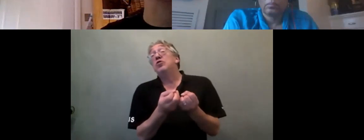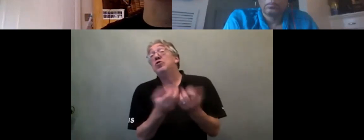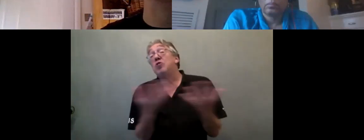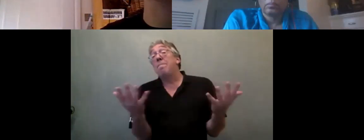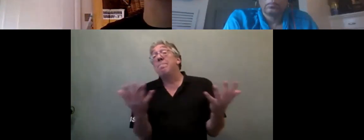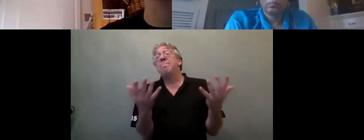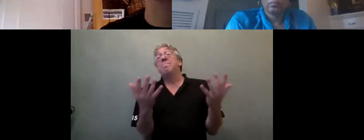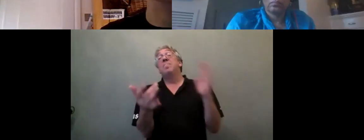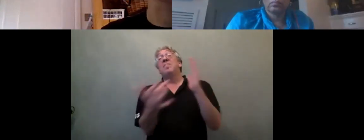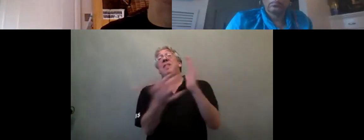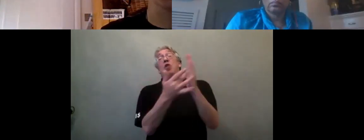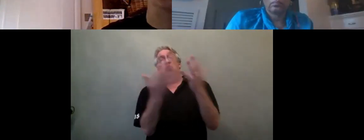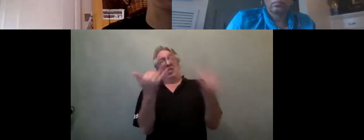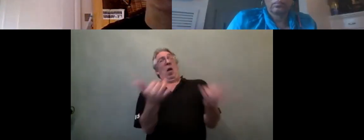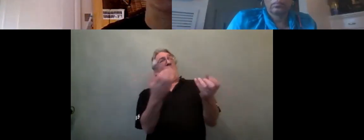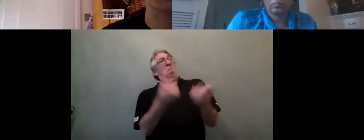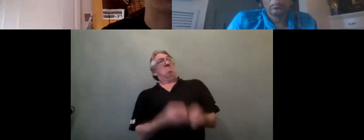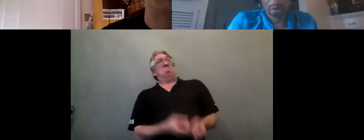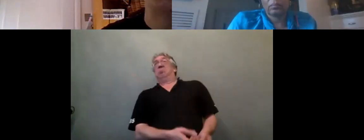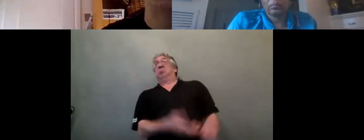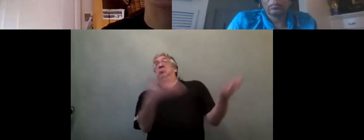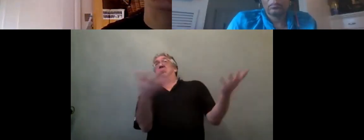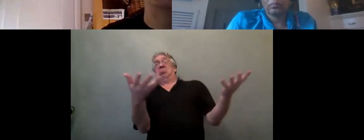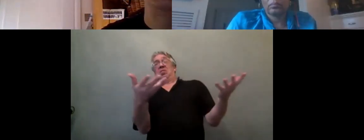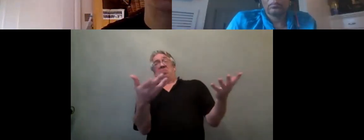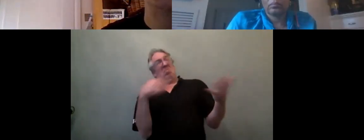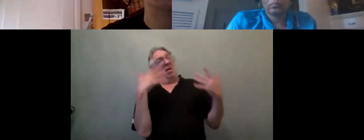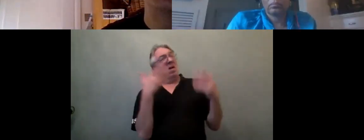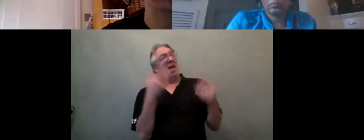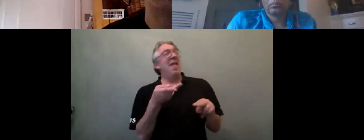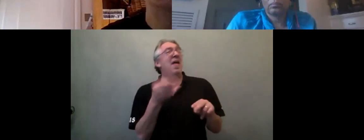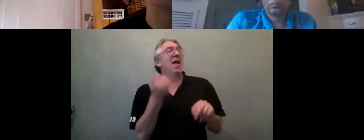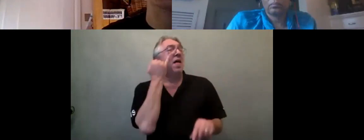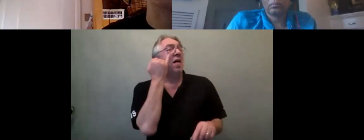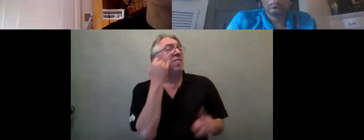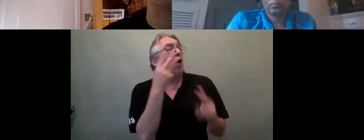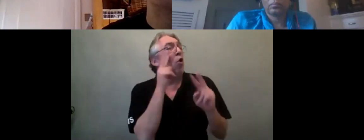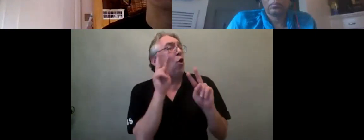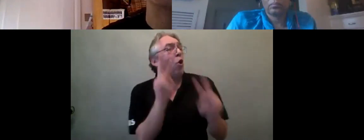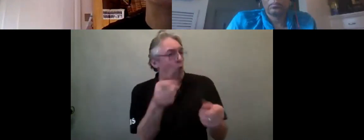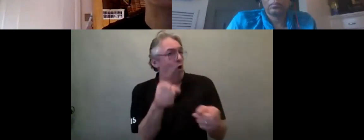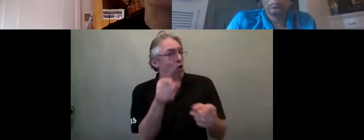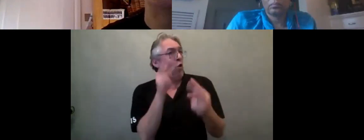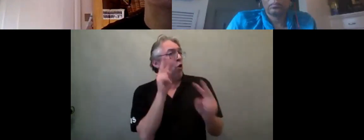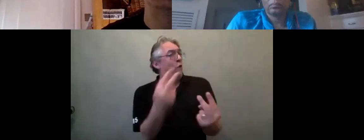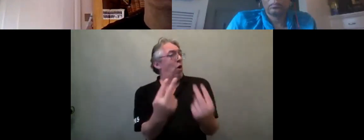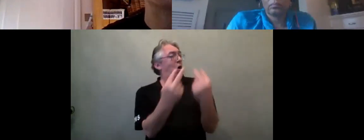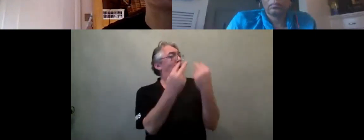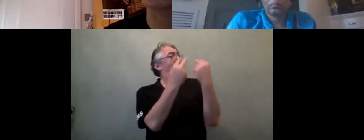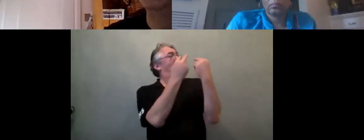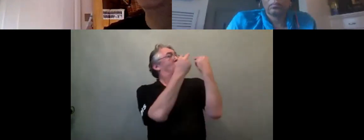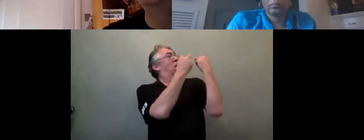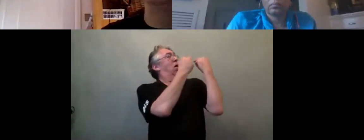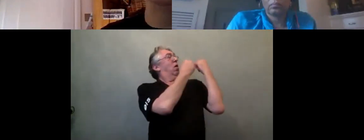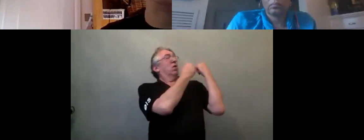you find what the real costs and potential price is of those technologies. So if I give you an